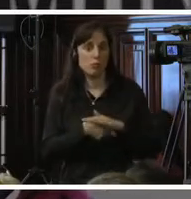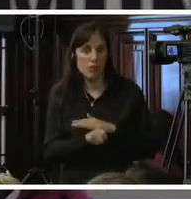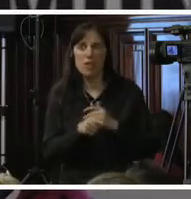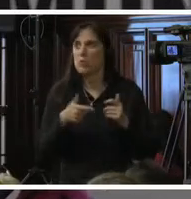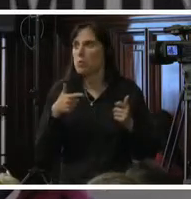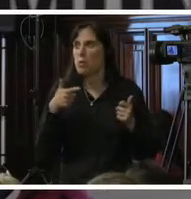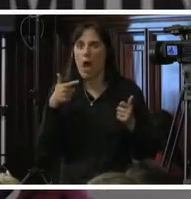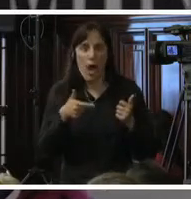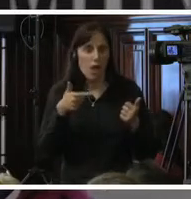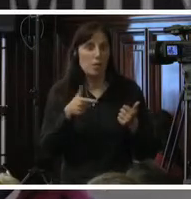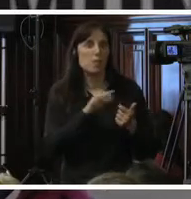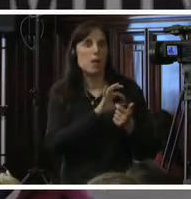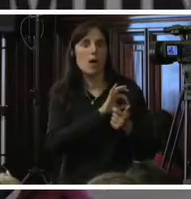person.